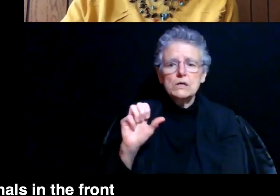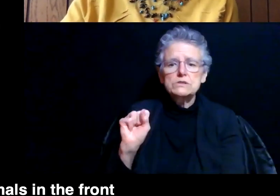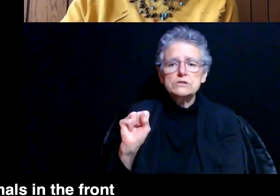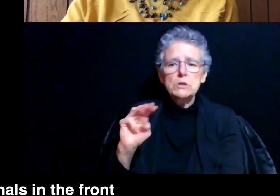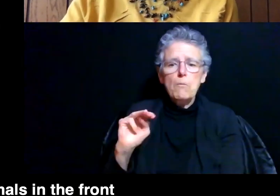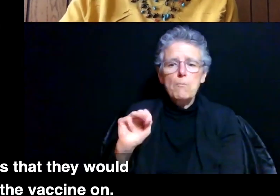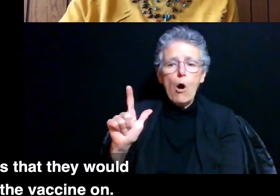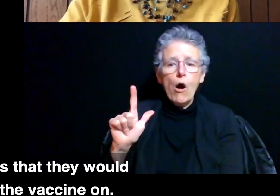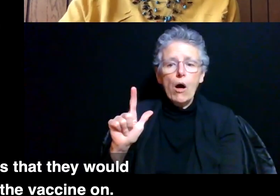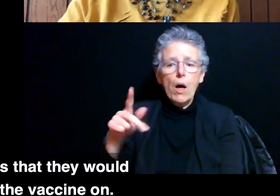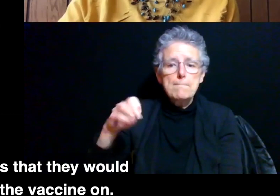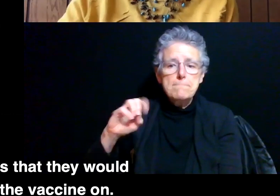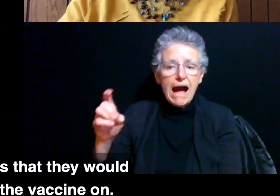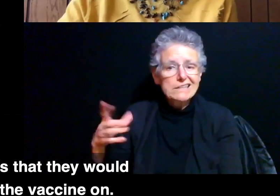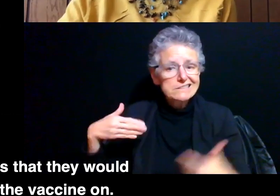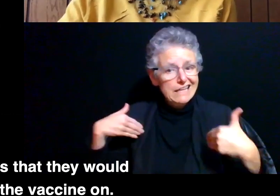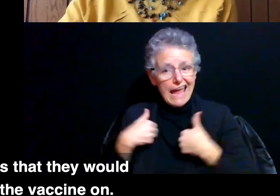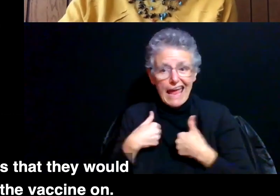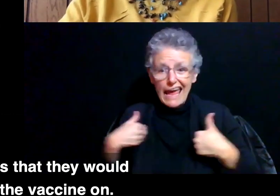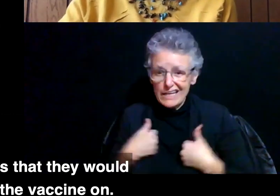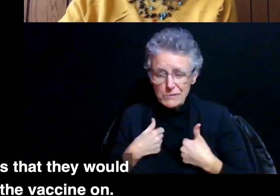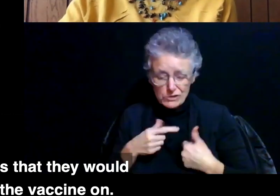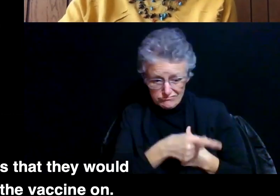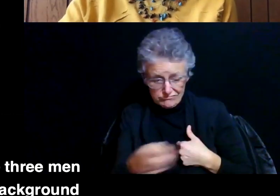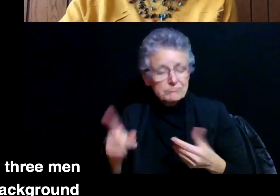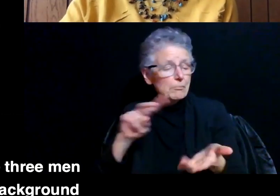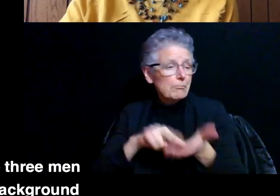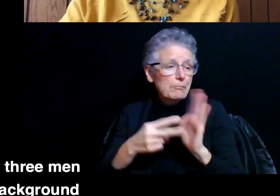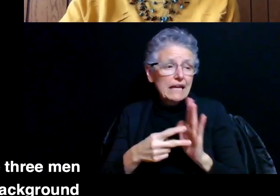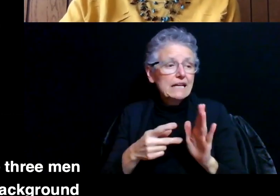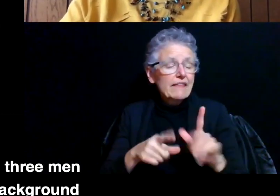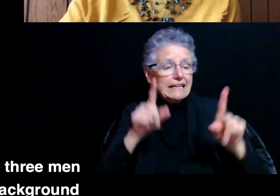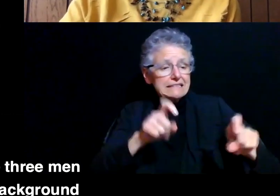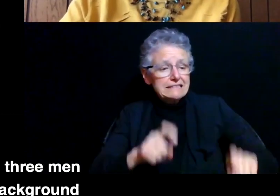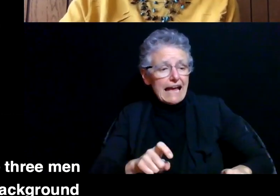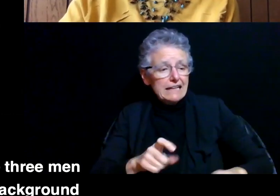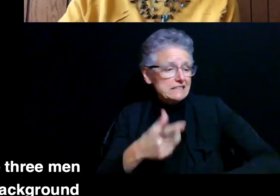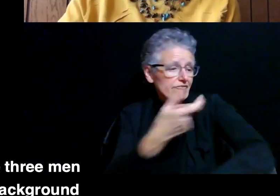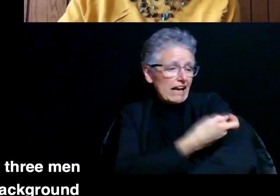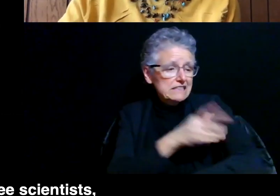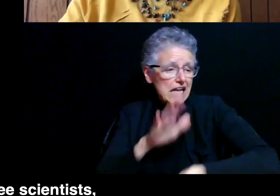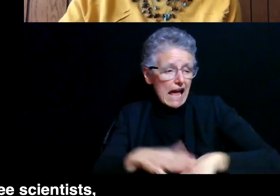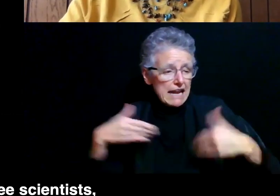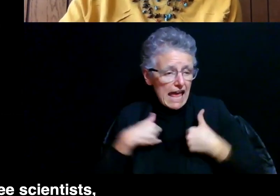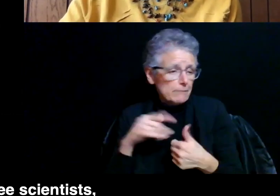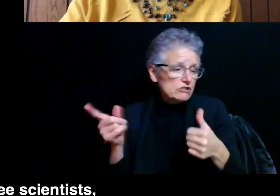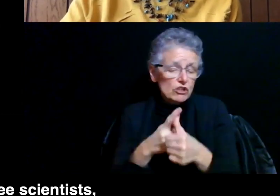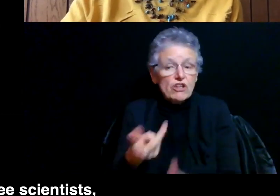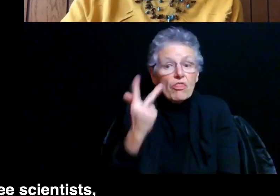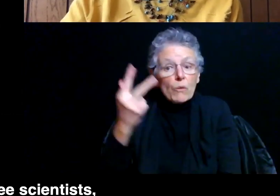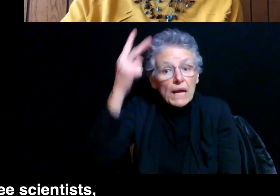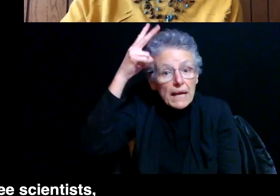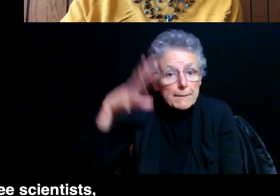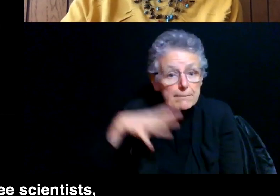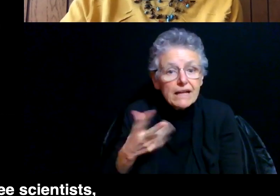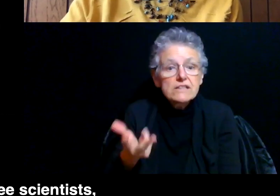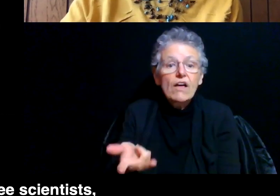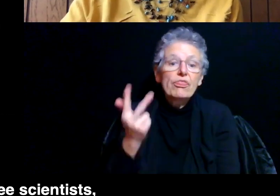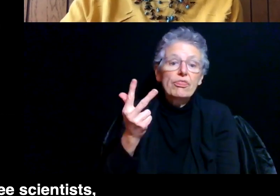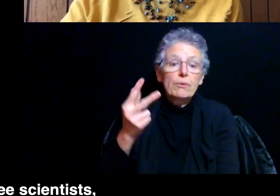the animals in the front are the animals that they would have tested the vaccine on. And the three men in the background are all